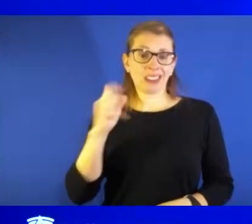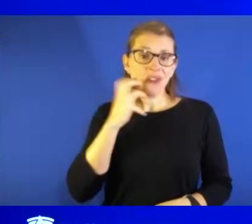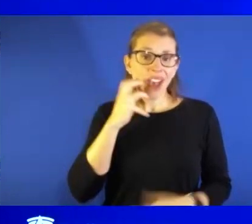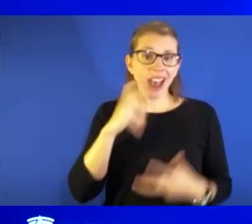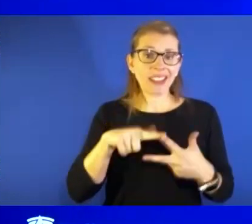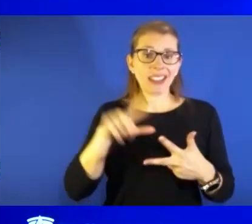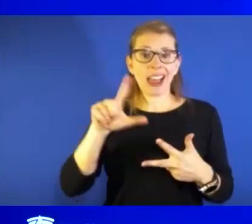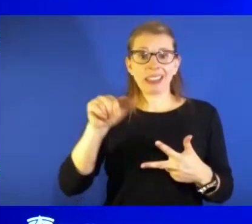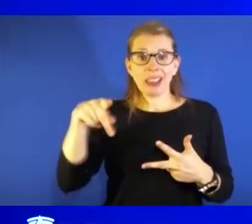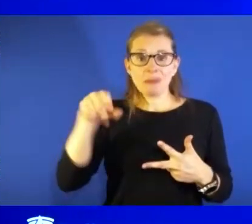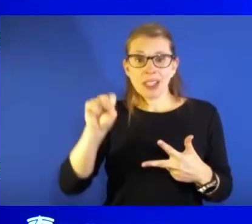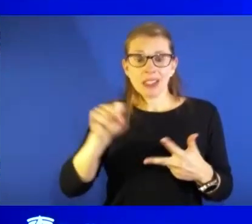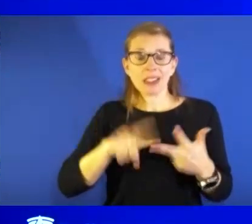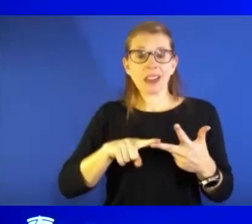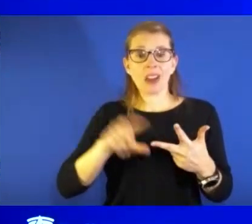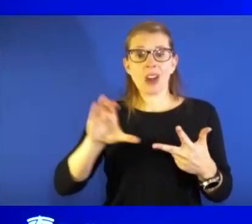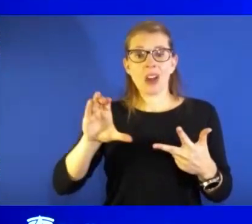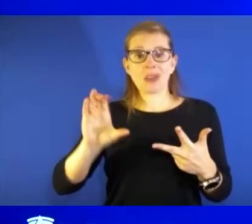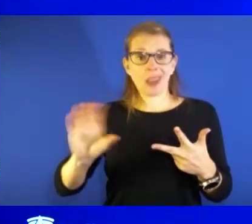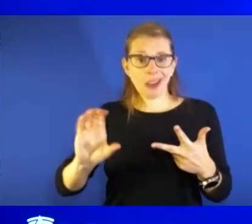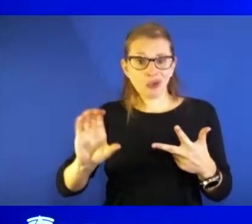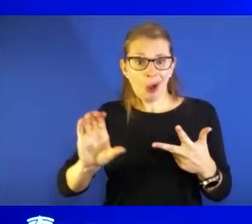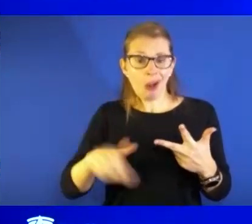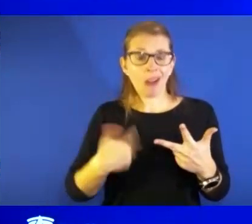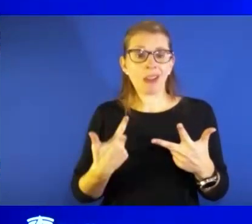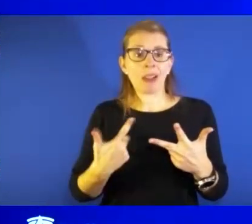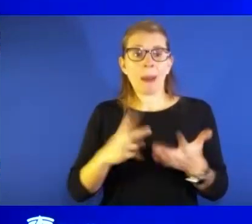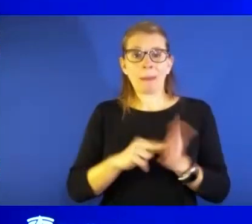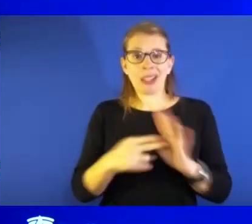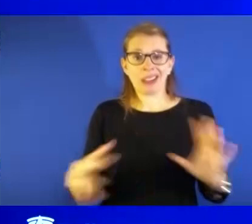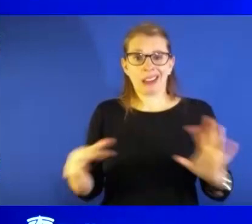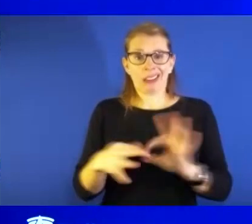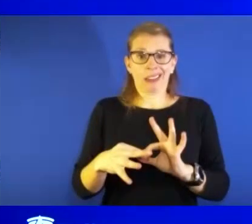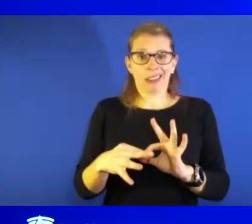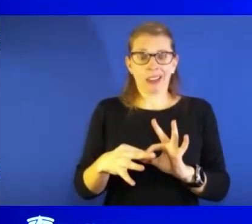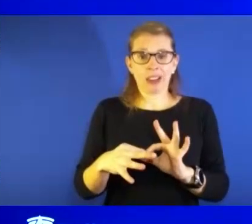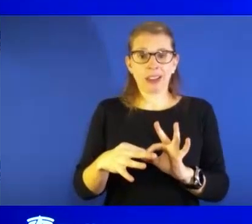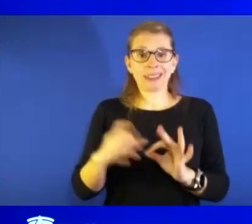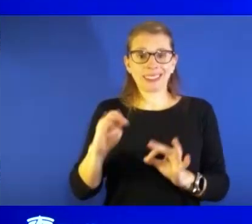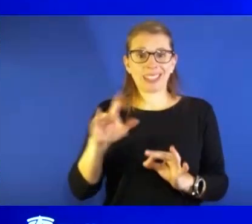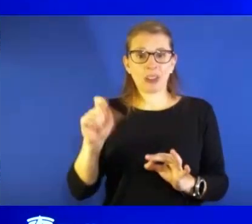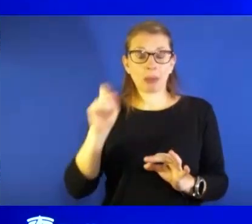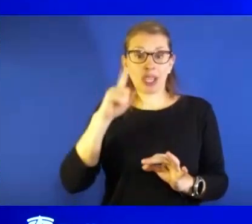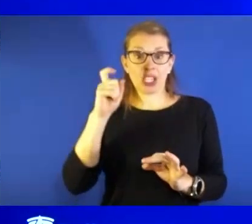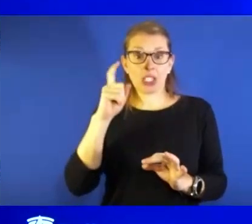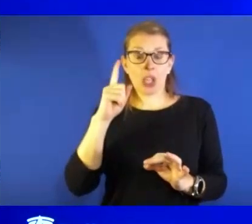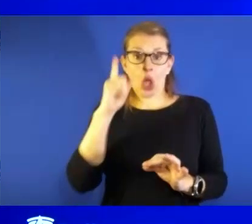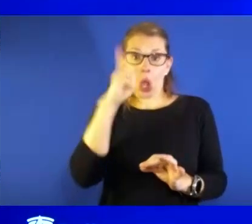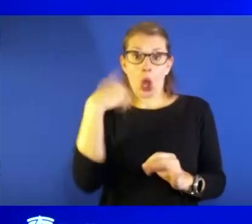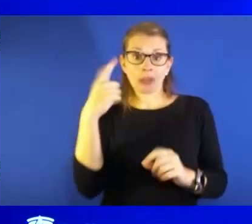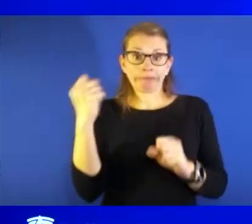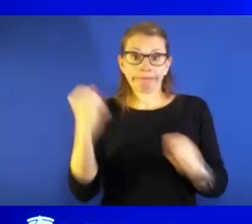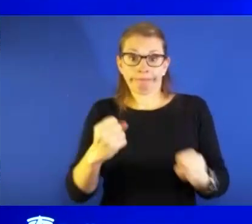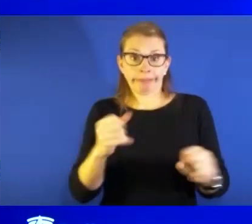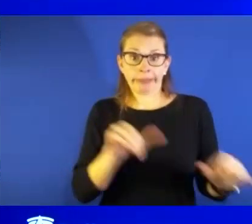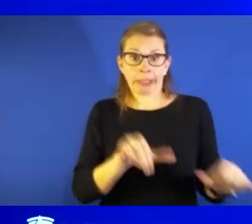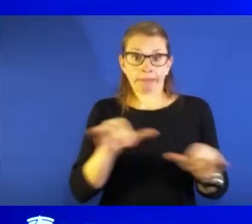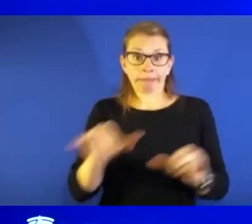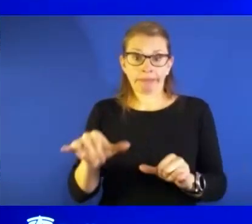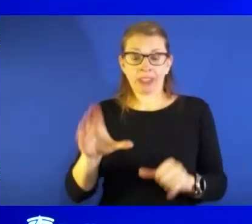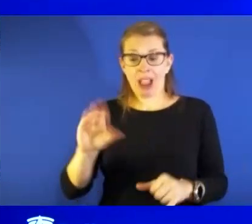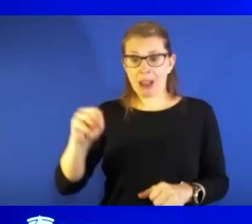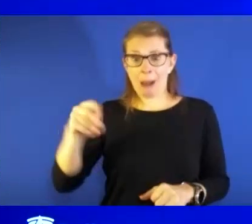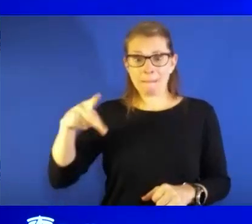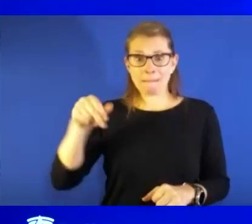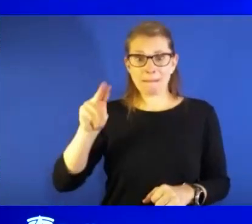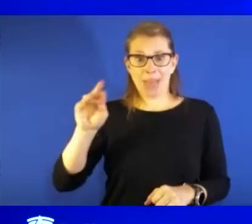helps that nanoparticle fuse to your own cells because it looks just like it. So really, the amount of compounds in these vaccines are